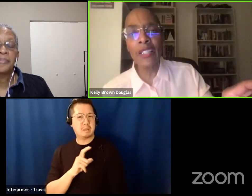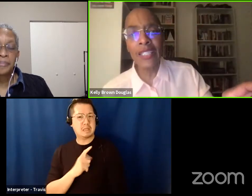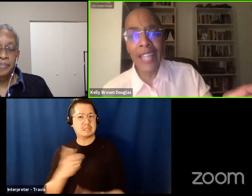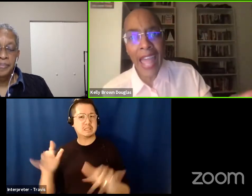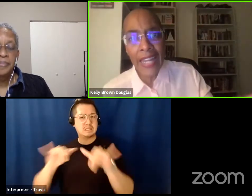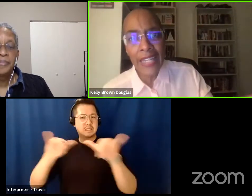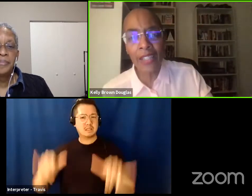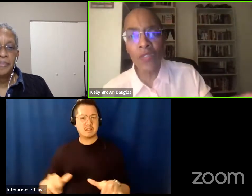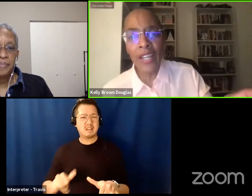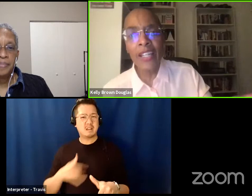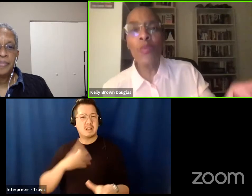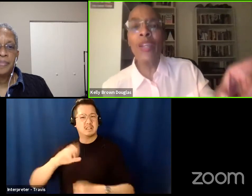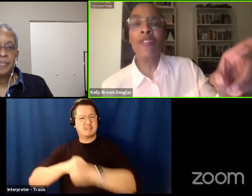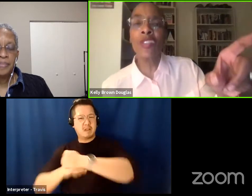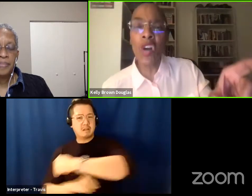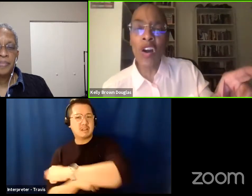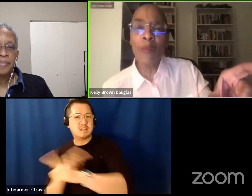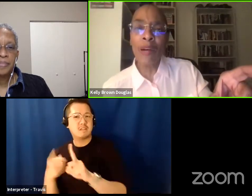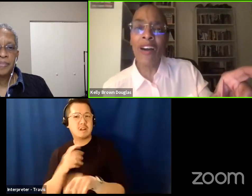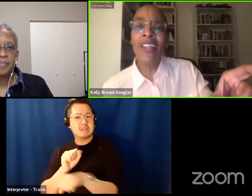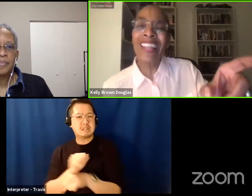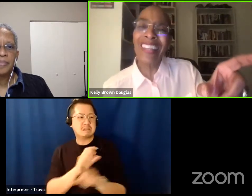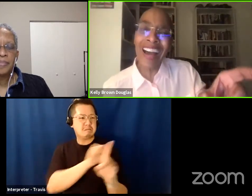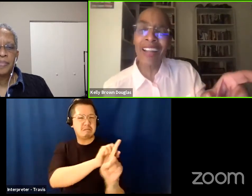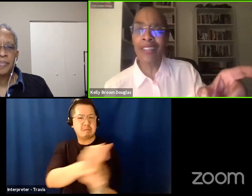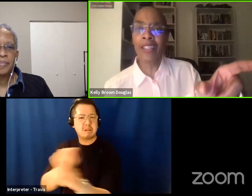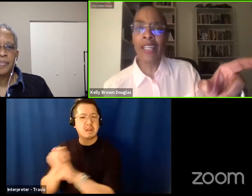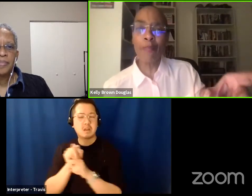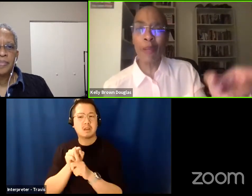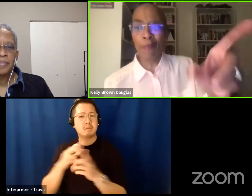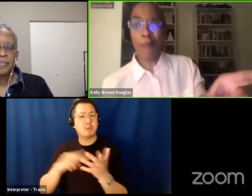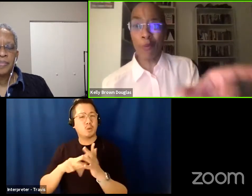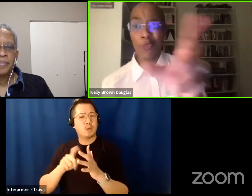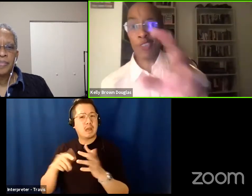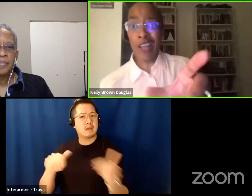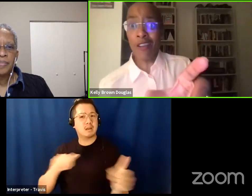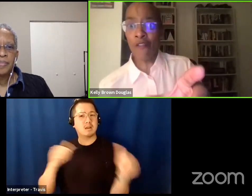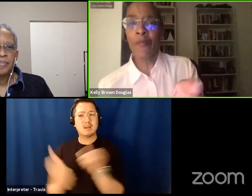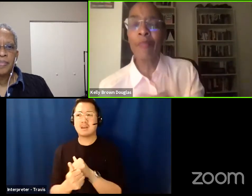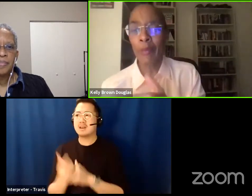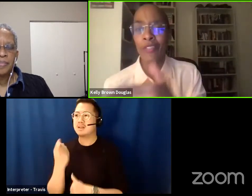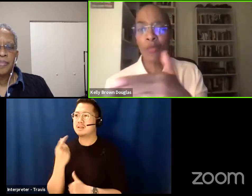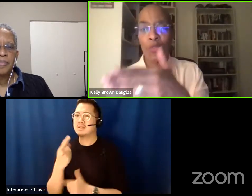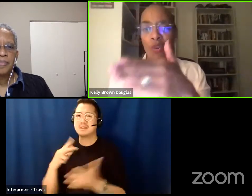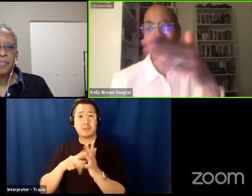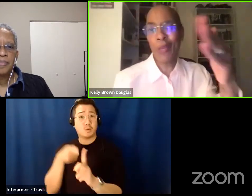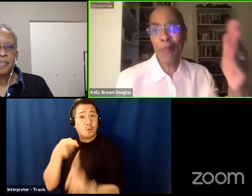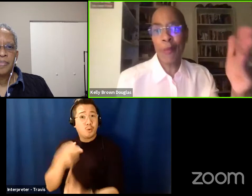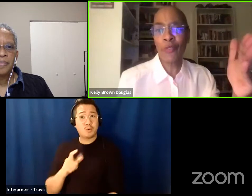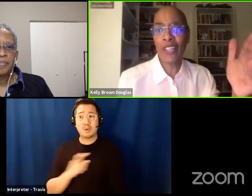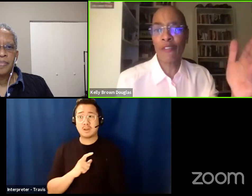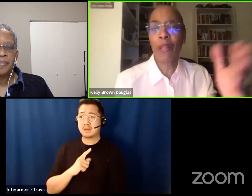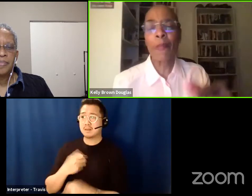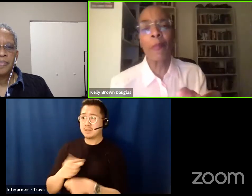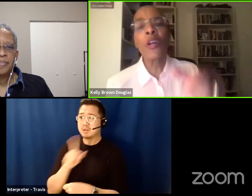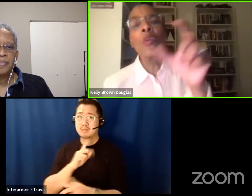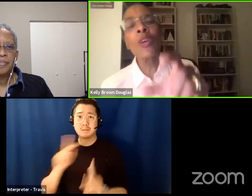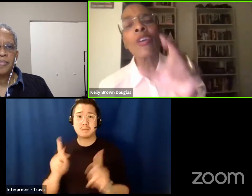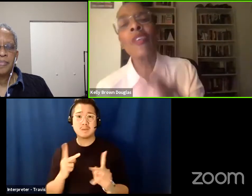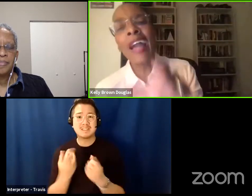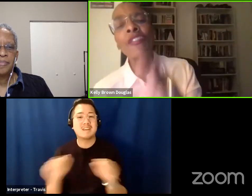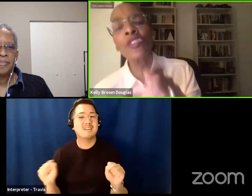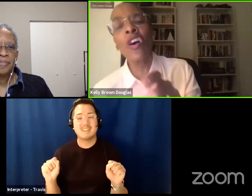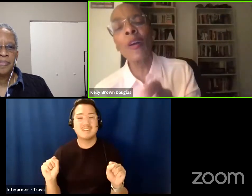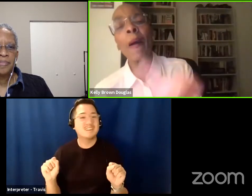our understanding, right? We have to talk about not keeping people safe, because it was always keep people safe from Black people.